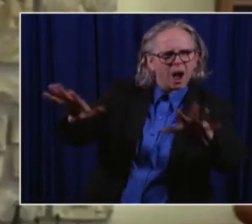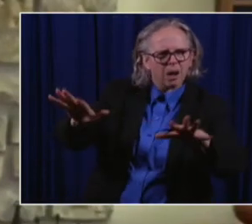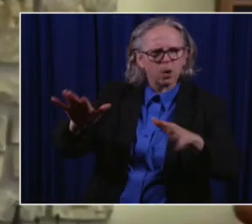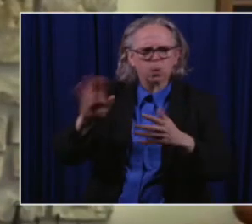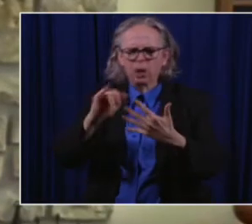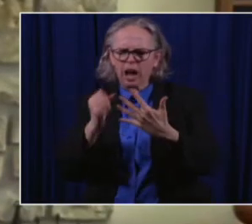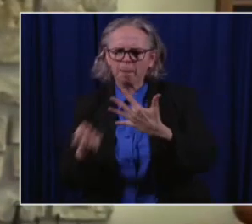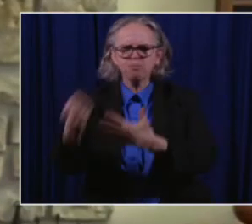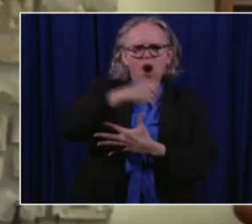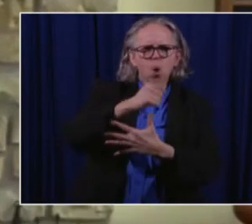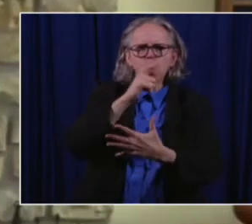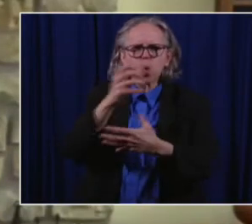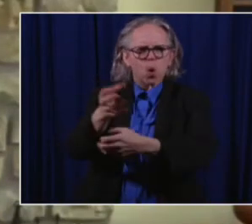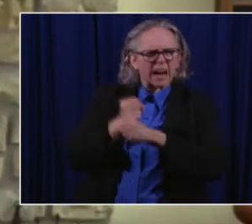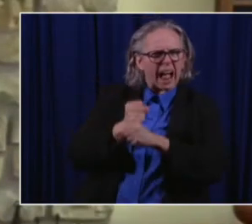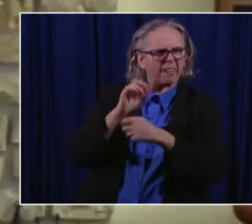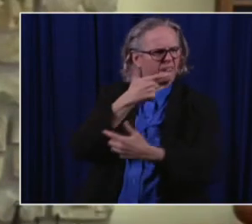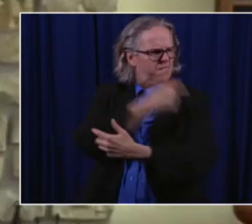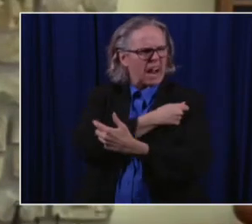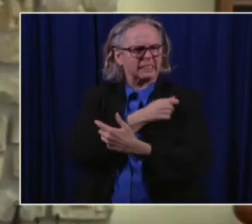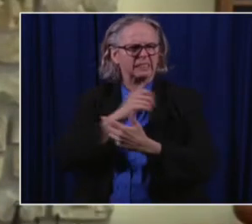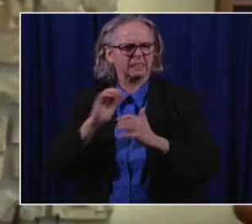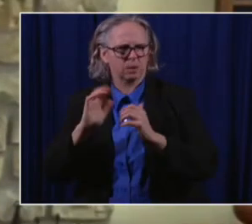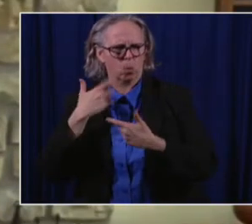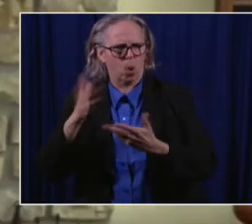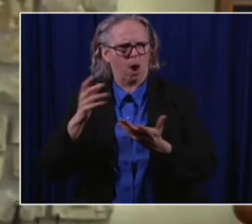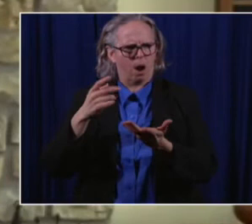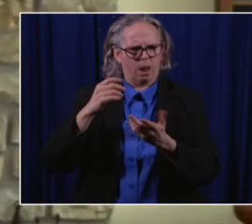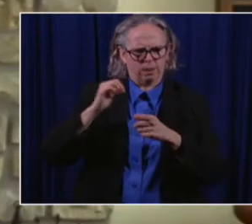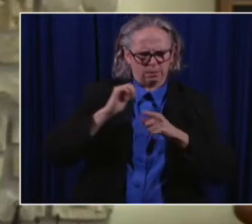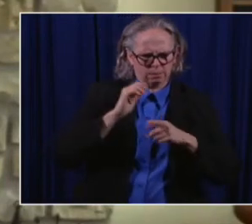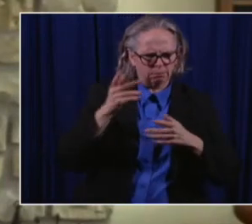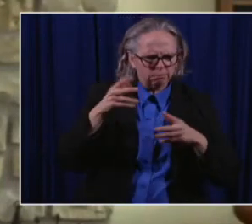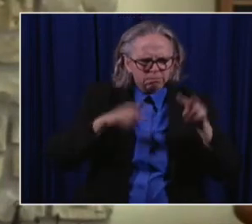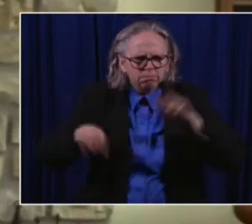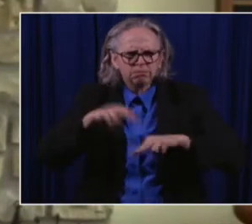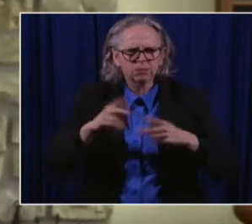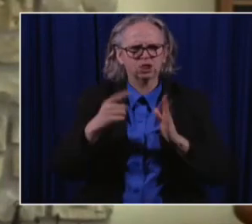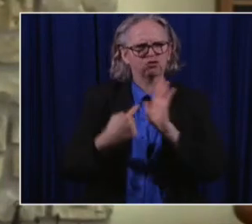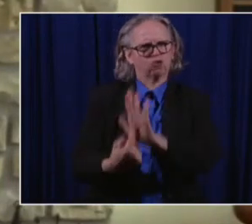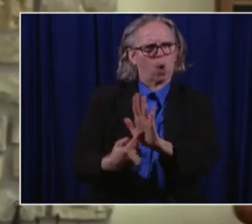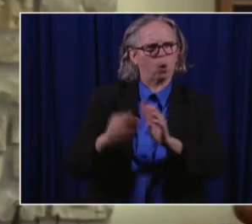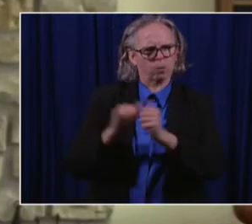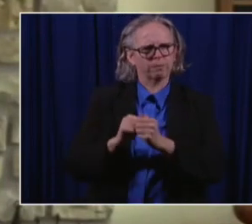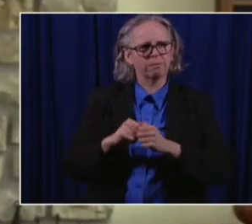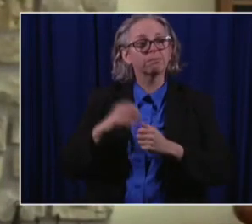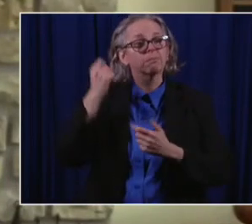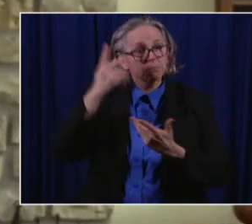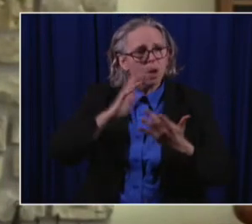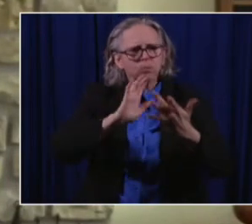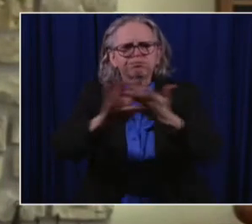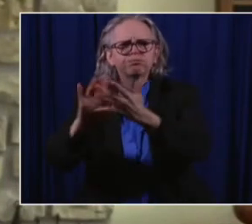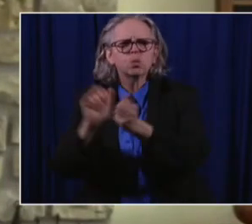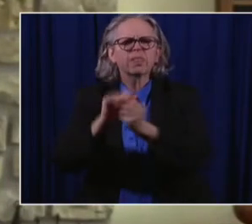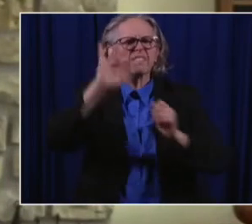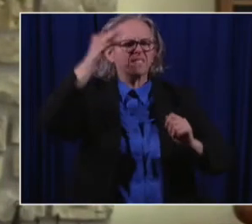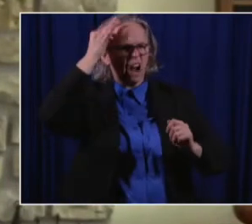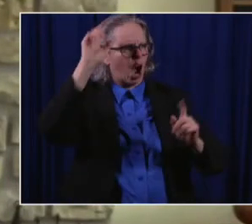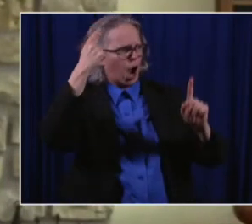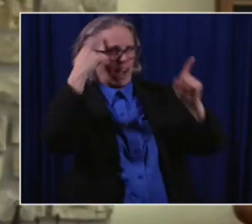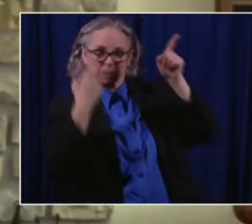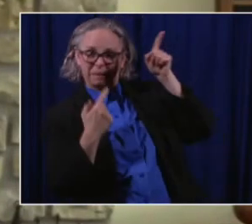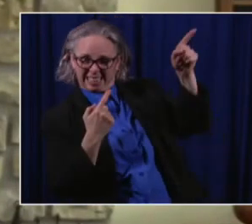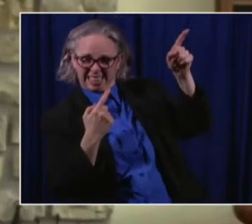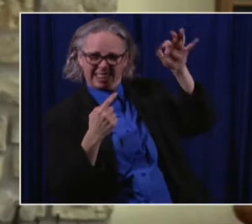be. We continue to work on that, and we continue to be in touch with federal government. We were on the phone yesterday with